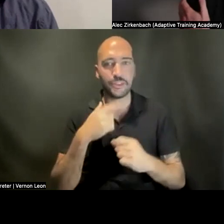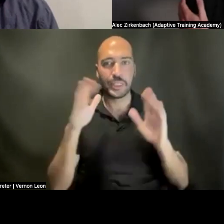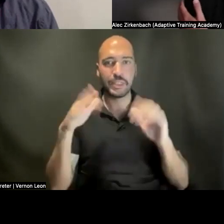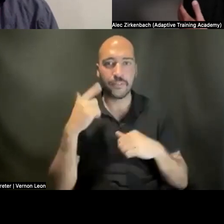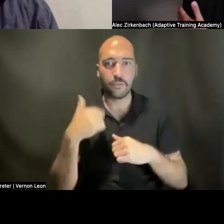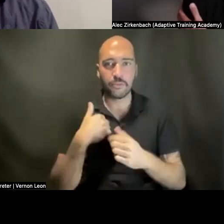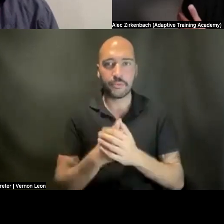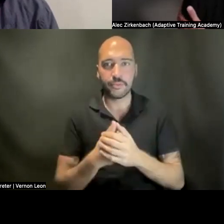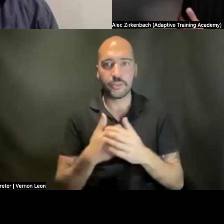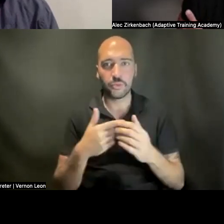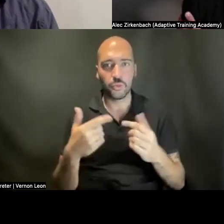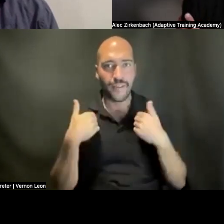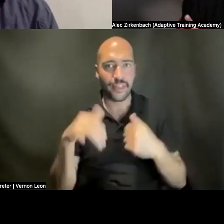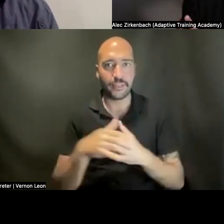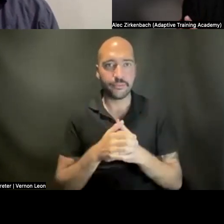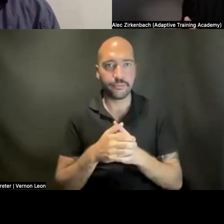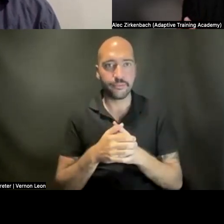me to have that.